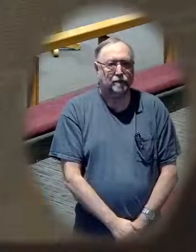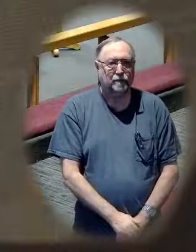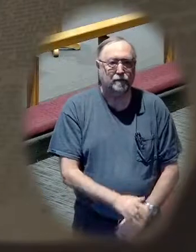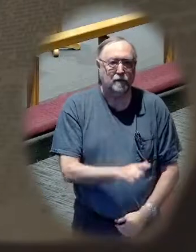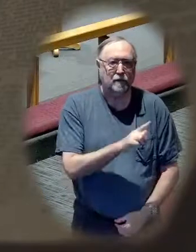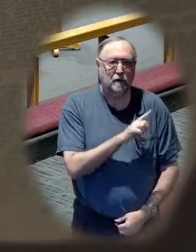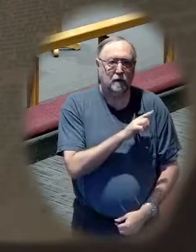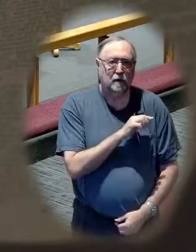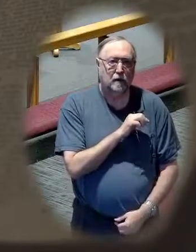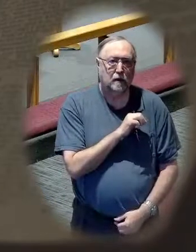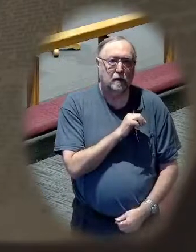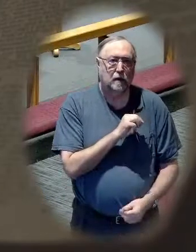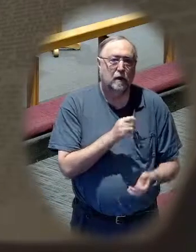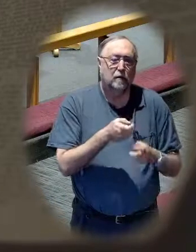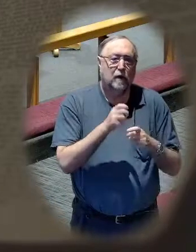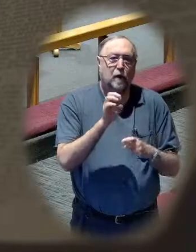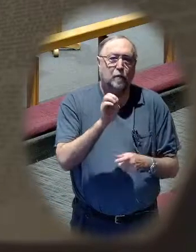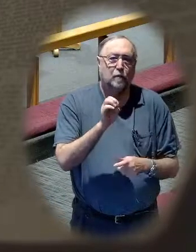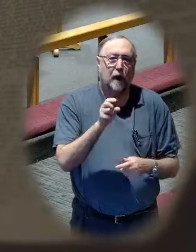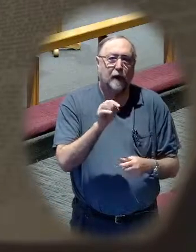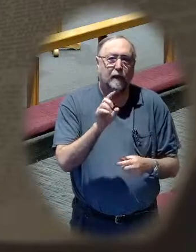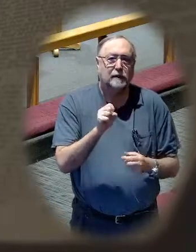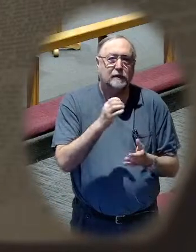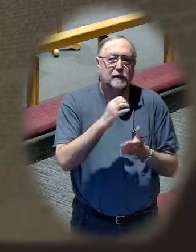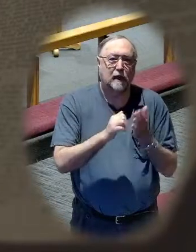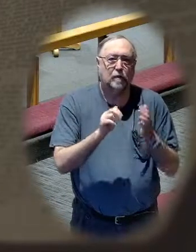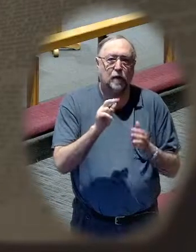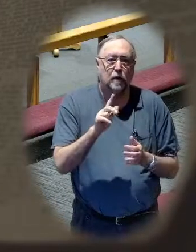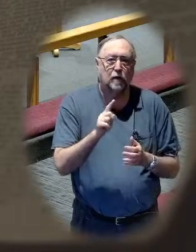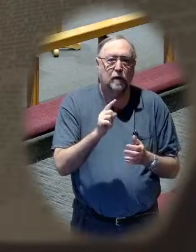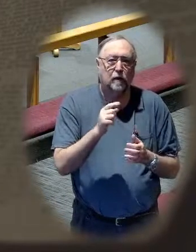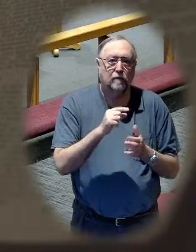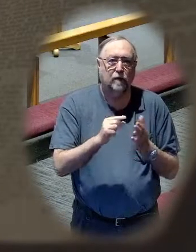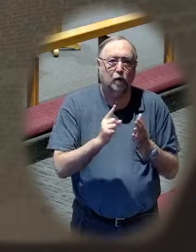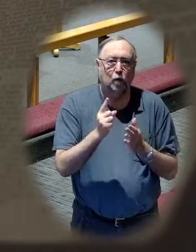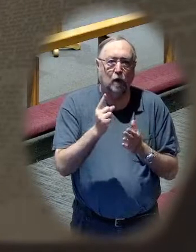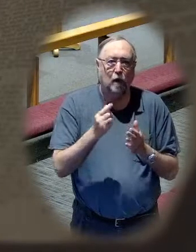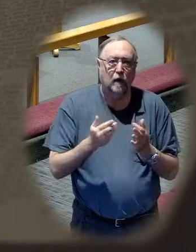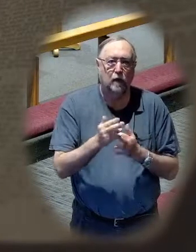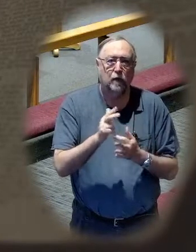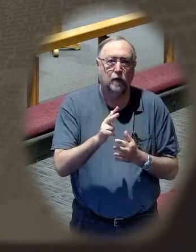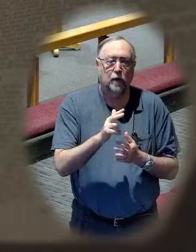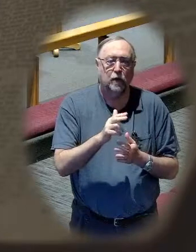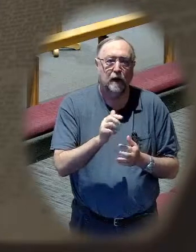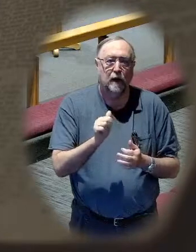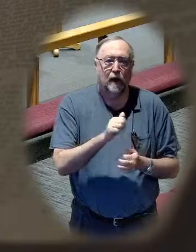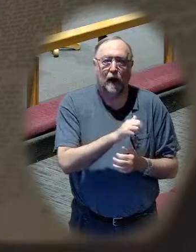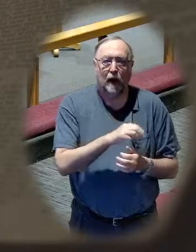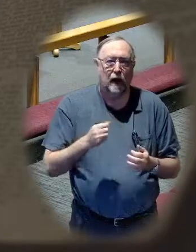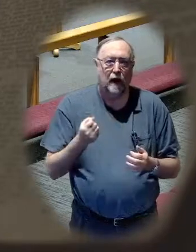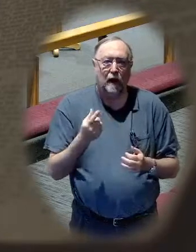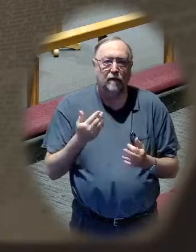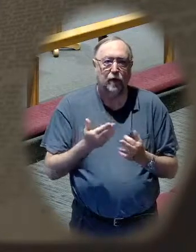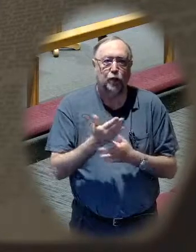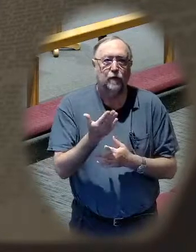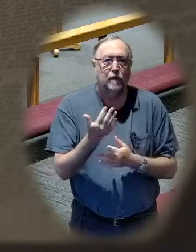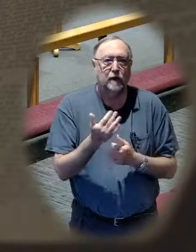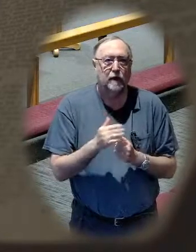The Old Testament reading is from Exodus chapter 13, 1 through 3a, and 11 through